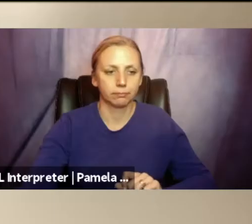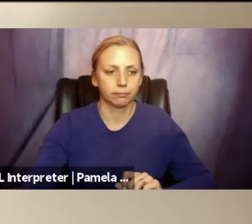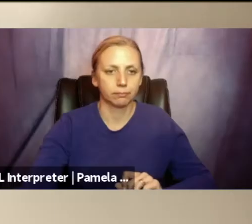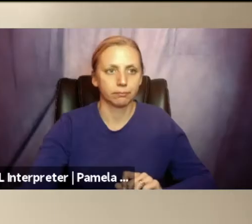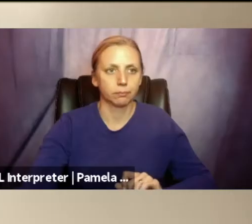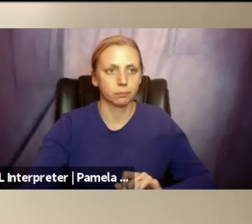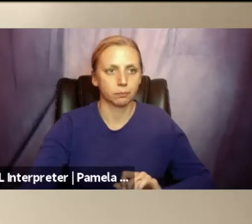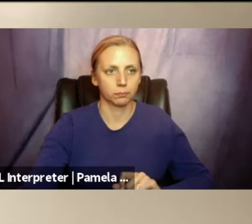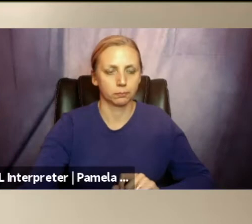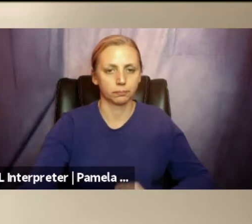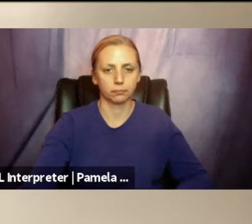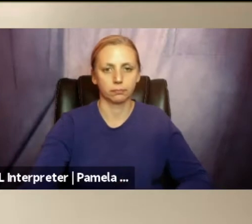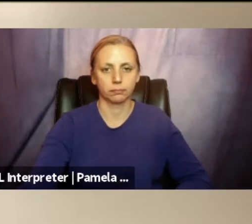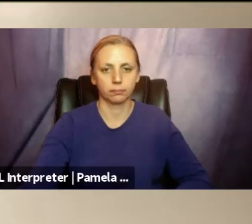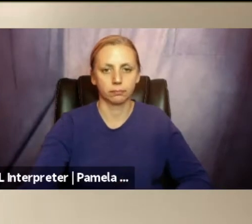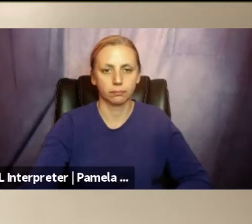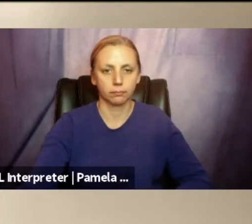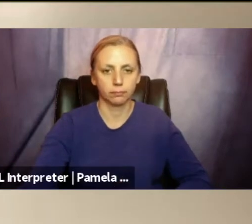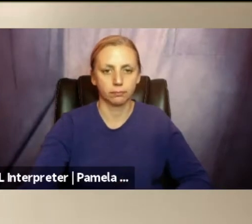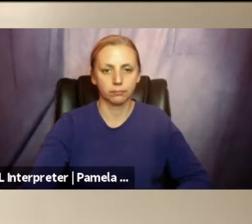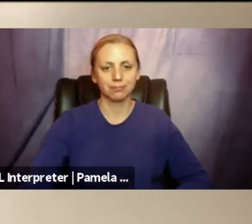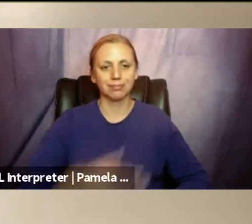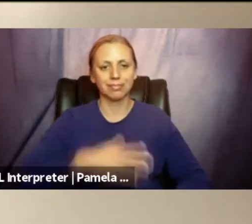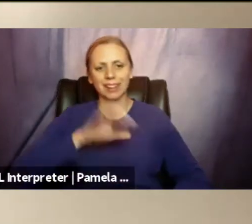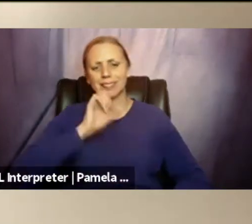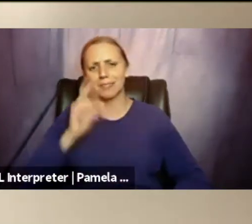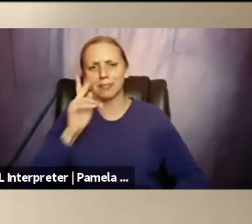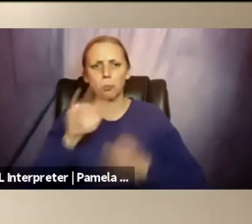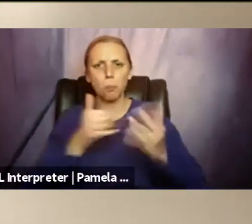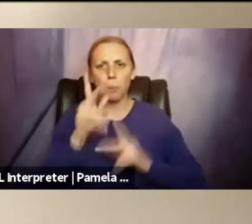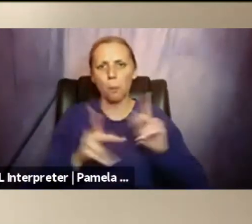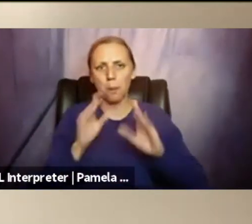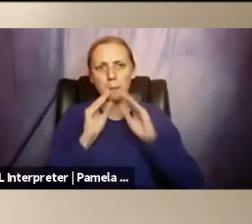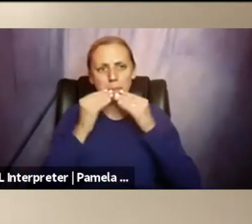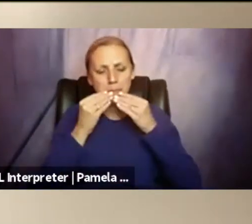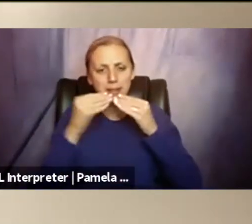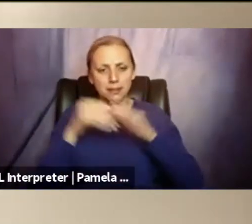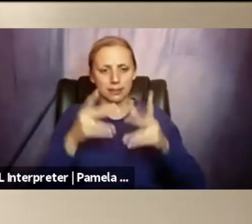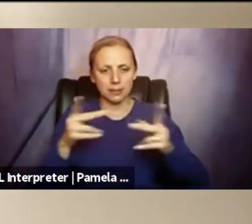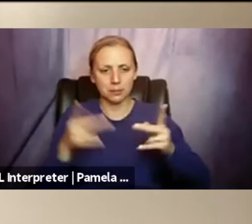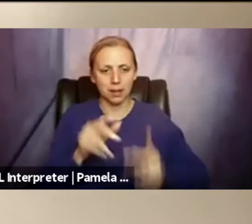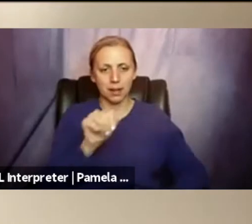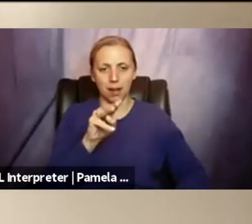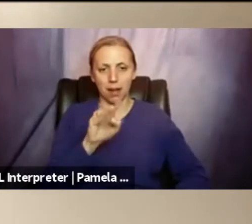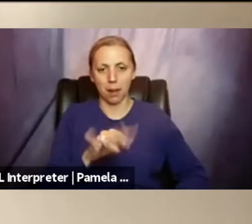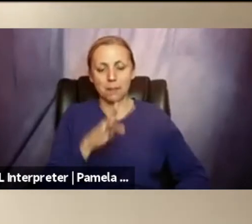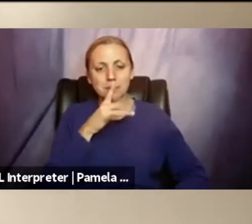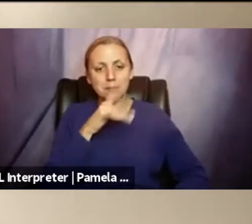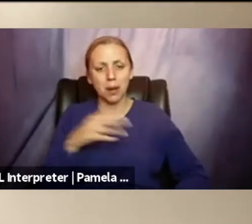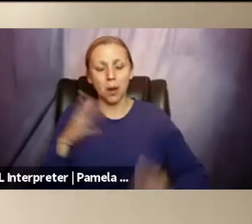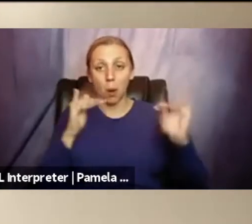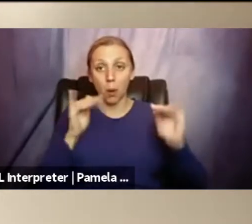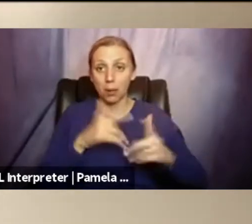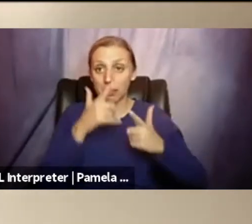It's really lovely seeing everyone's smiling faces come back into the space. This is Ami speaking. We hope that that was a grounding and